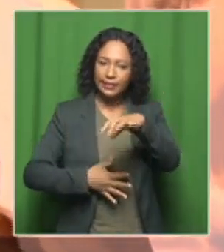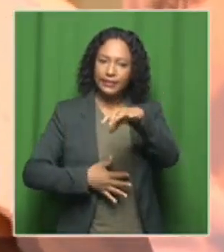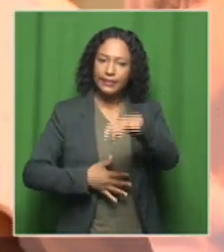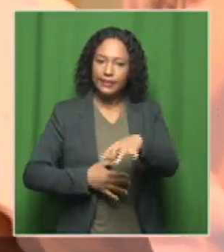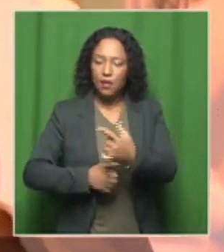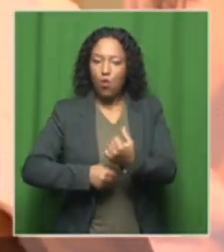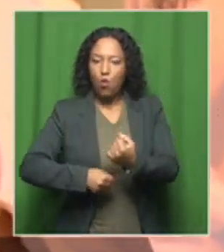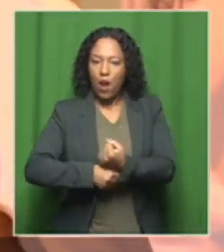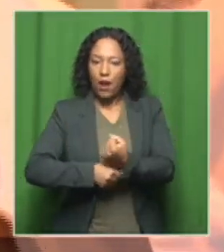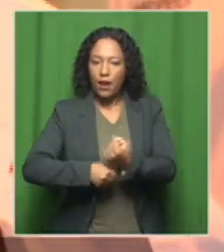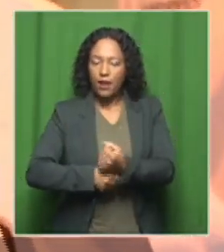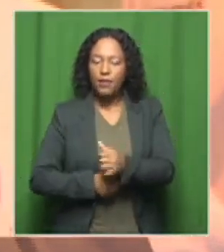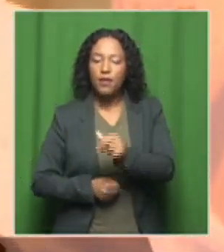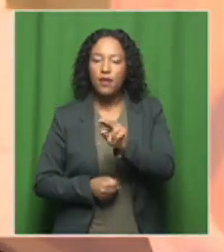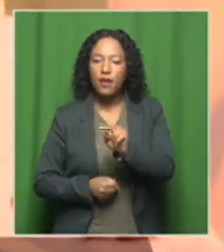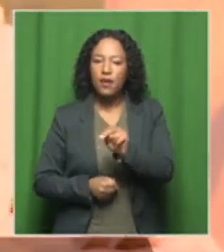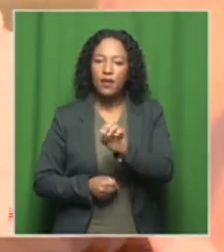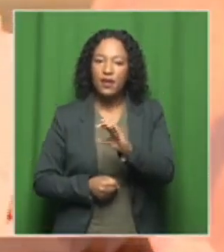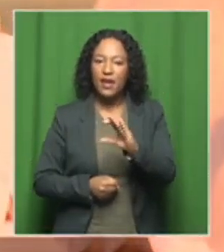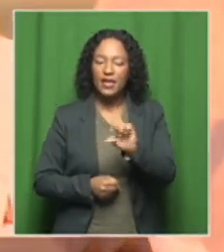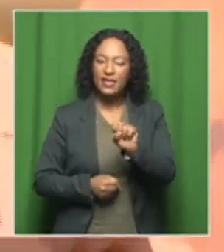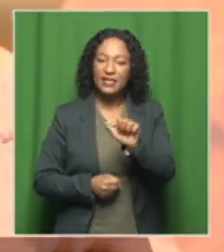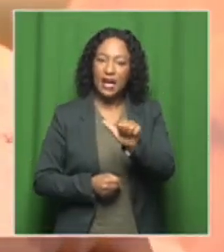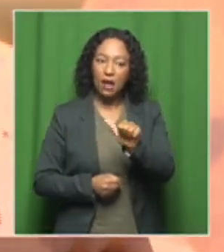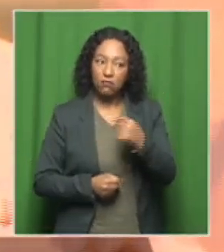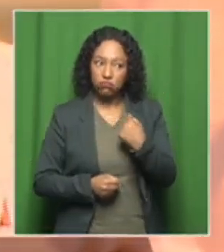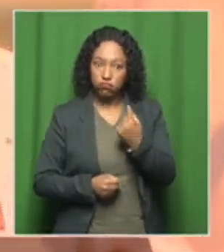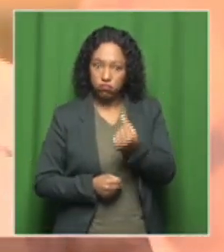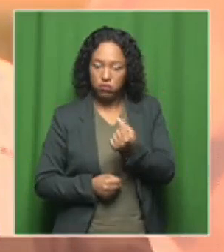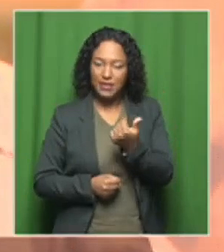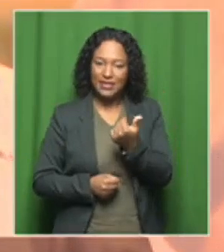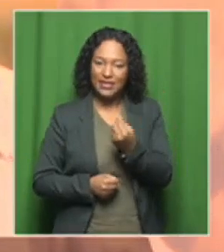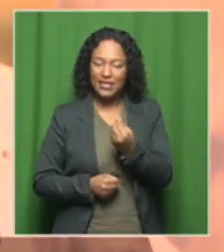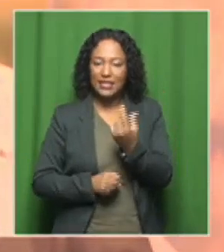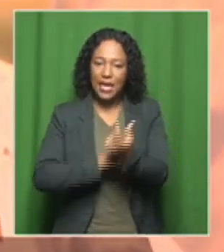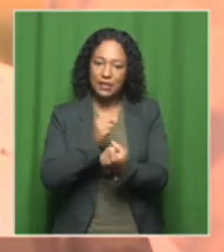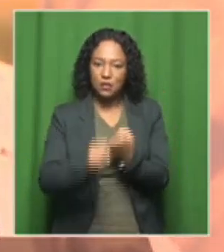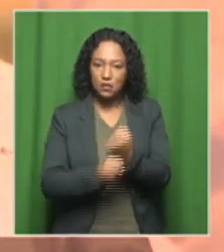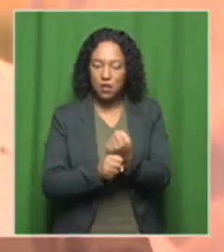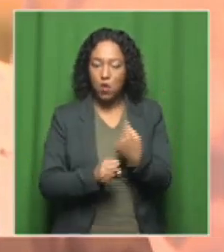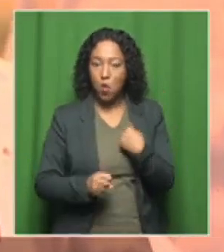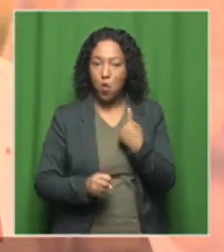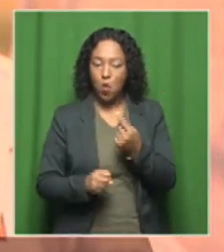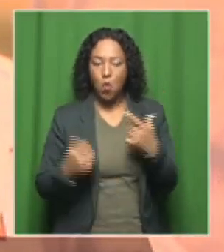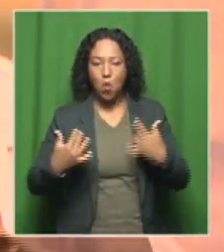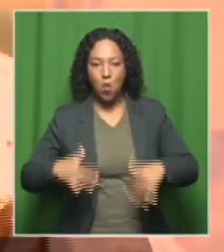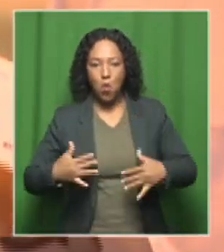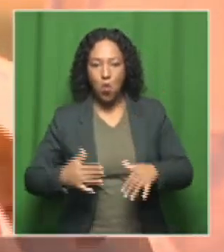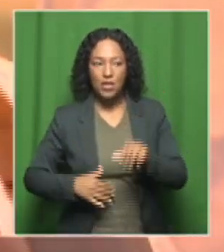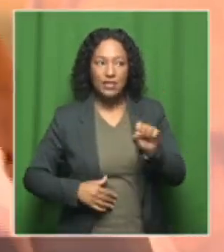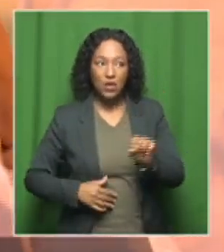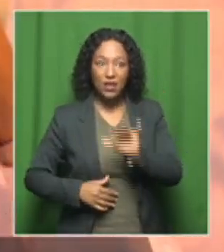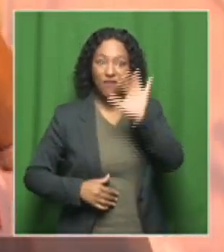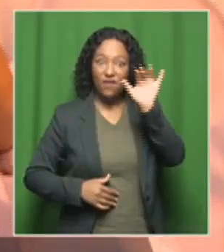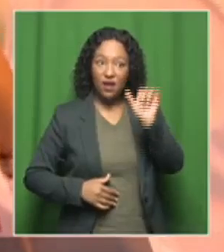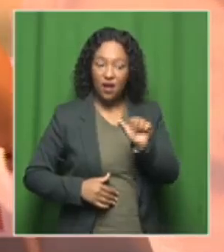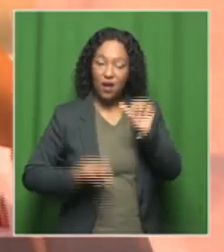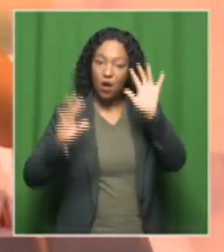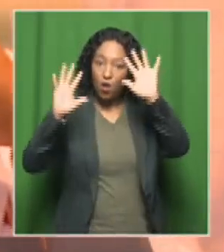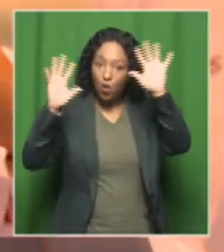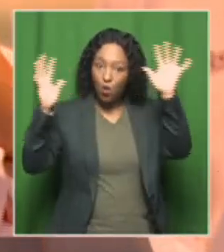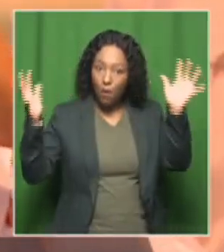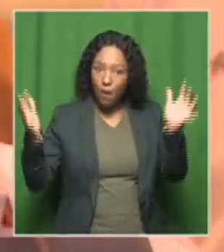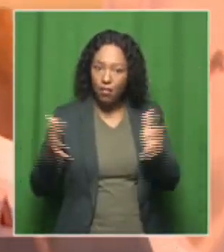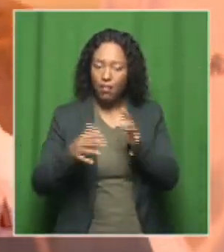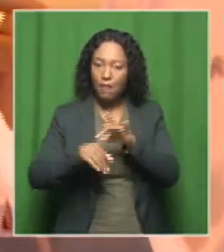also this reactor over 60 years. And we're told, of course, that South Africa is a pioneer globally in the medical space